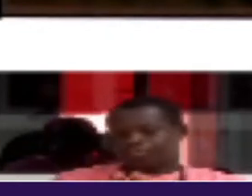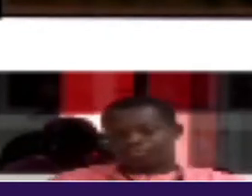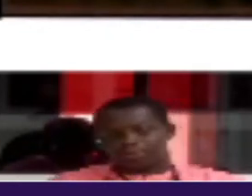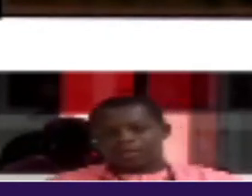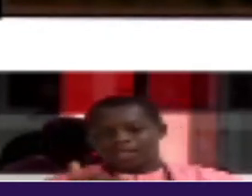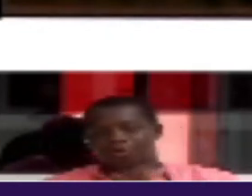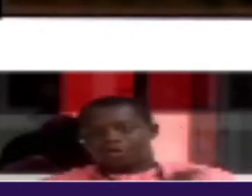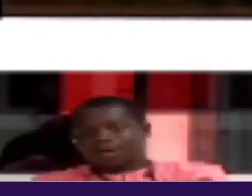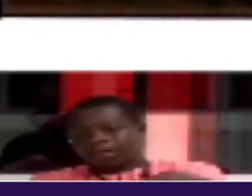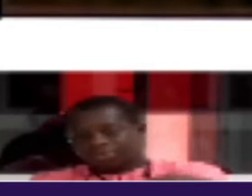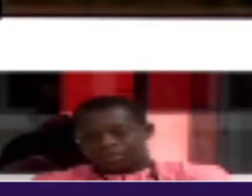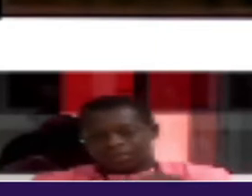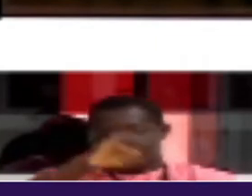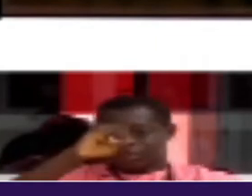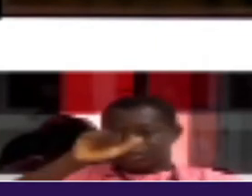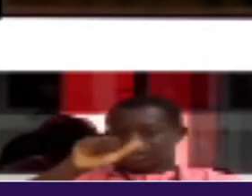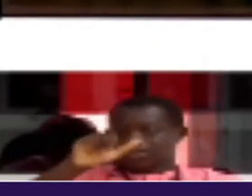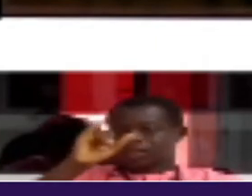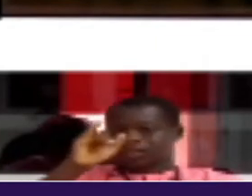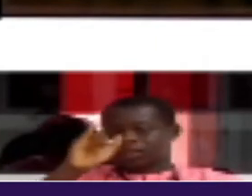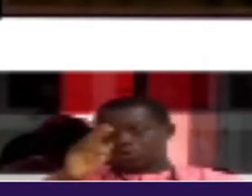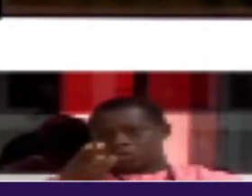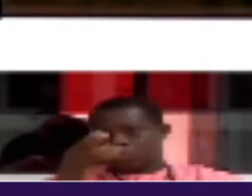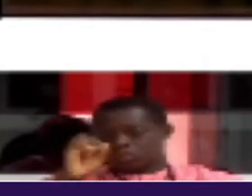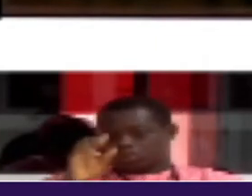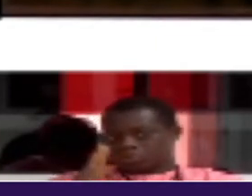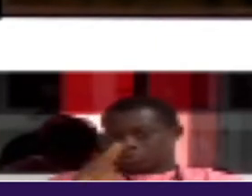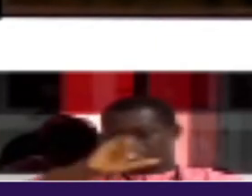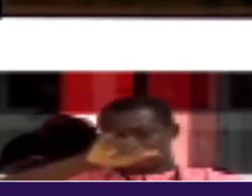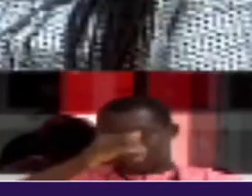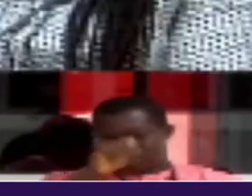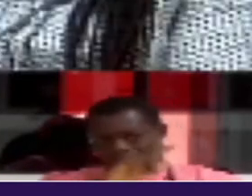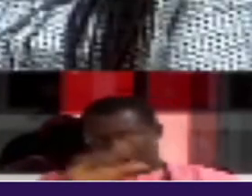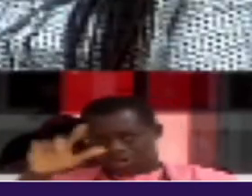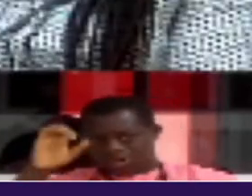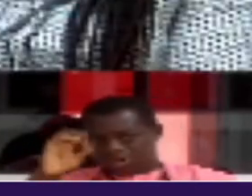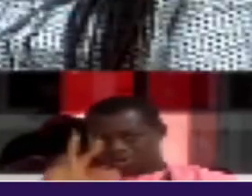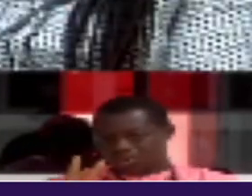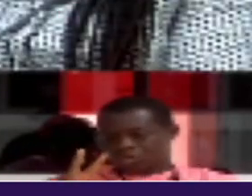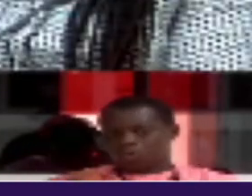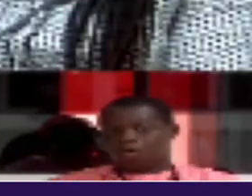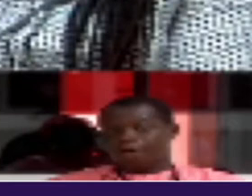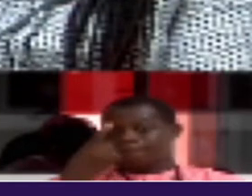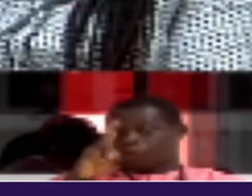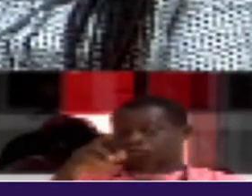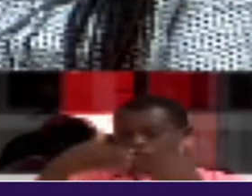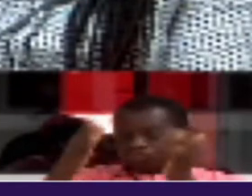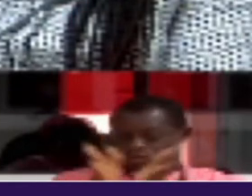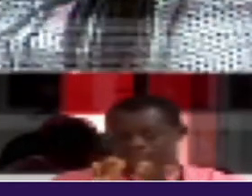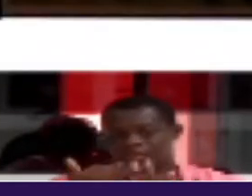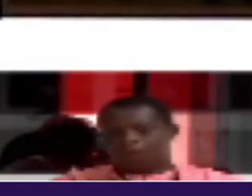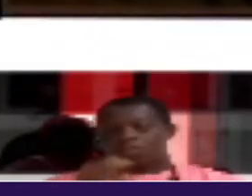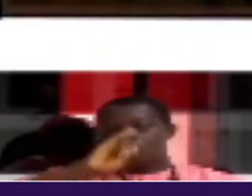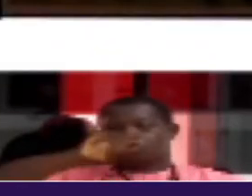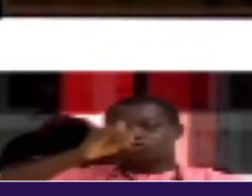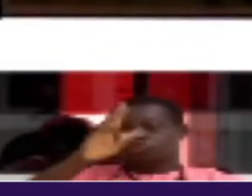Captain Sehu Diallo? No, Captain Sehu Diallo was part of the first bite. How about Jola Moro? Jola